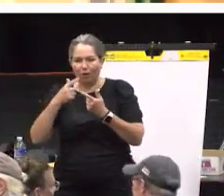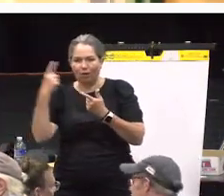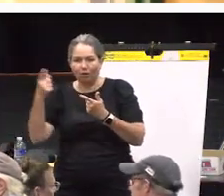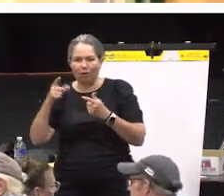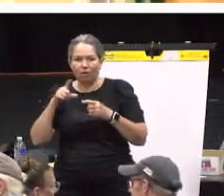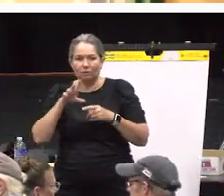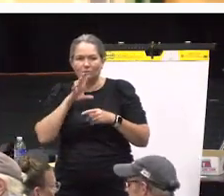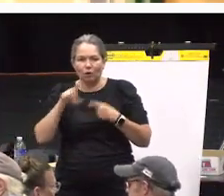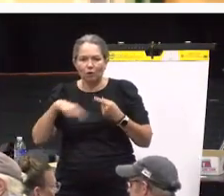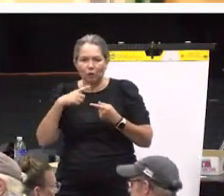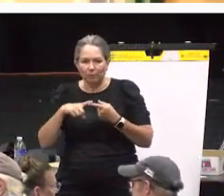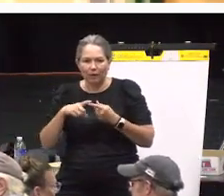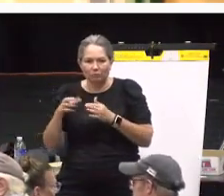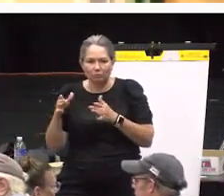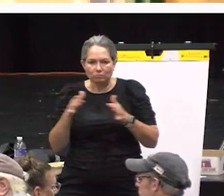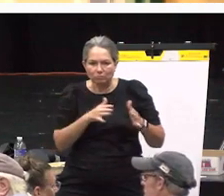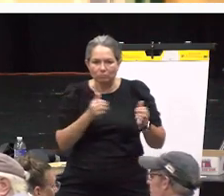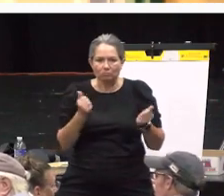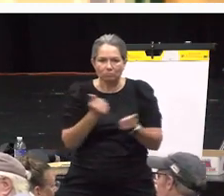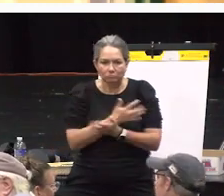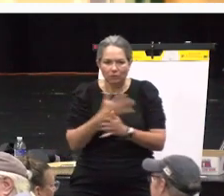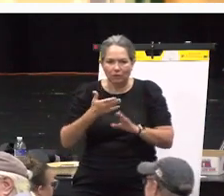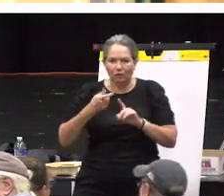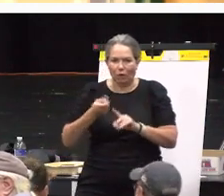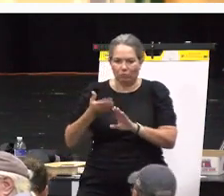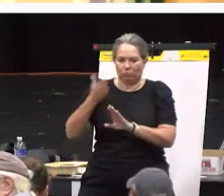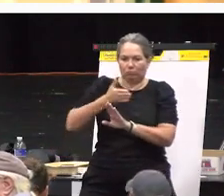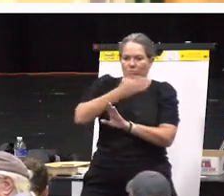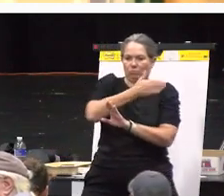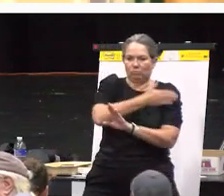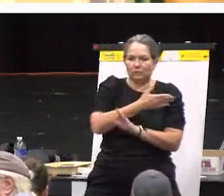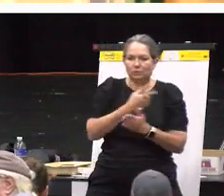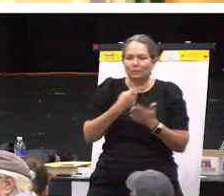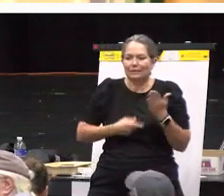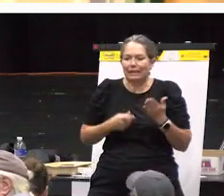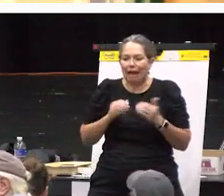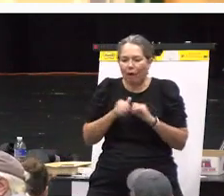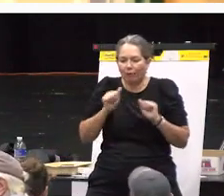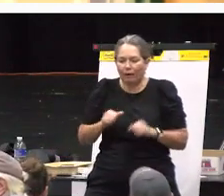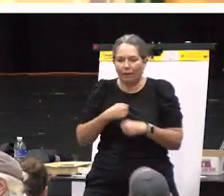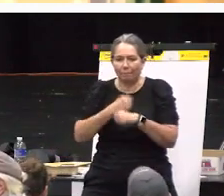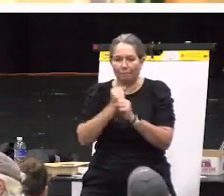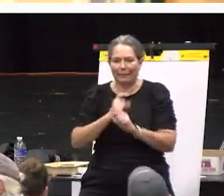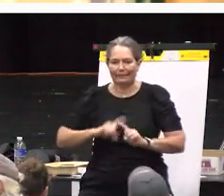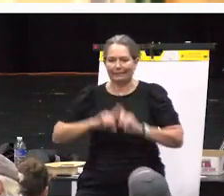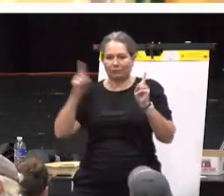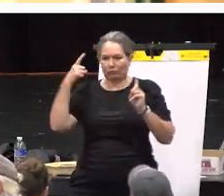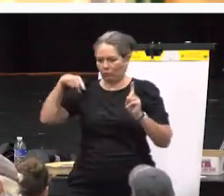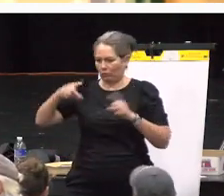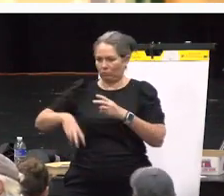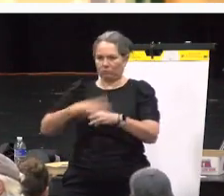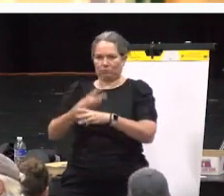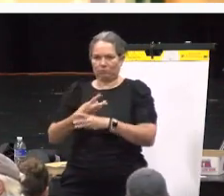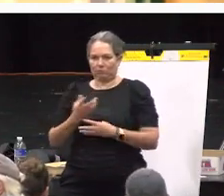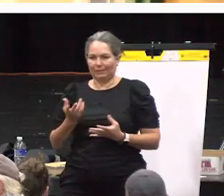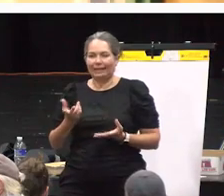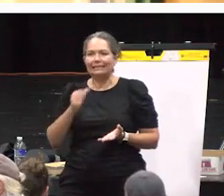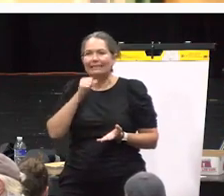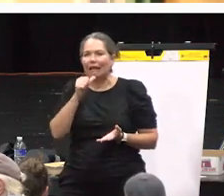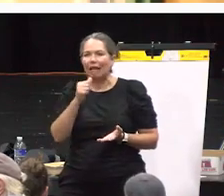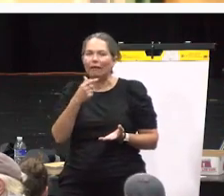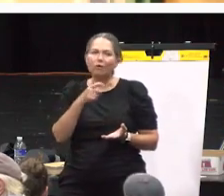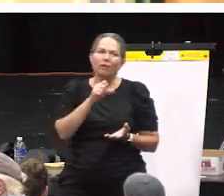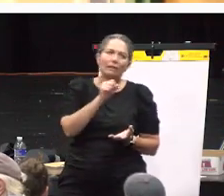doing as individuals to really feel like we're making a difference in this. And it's not, yeah, but,